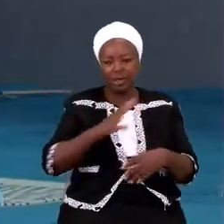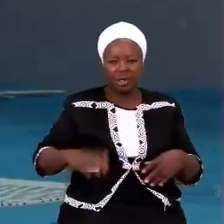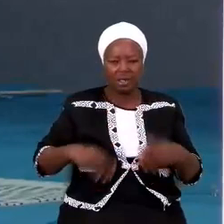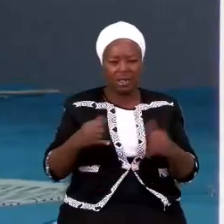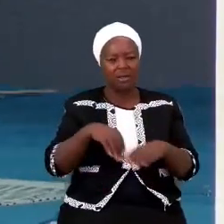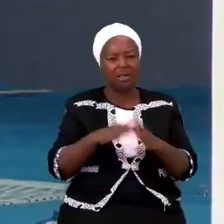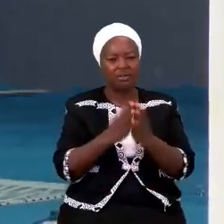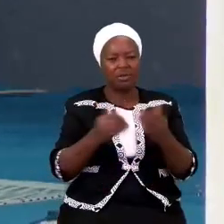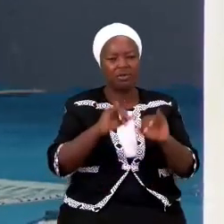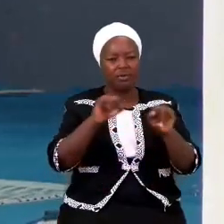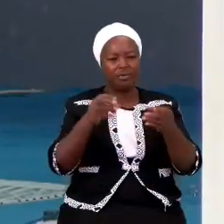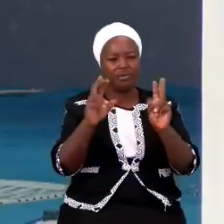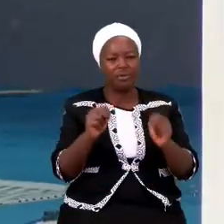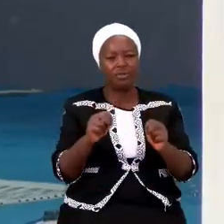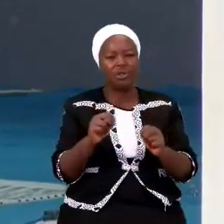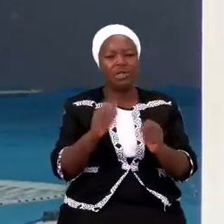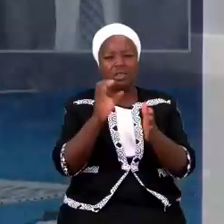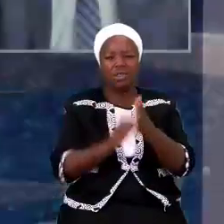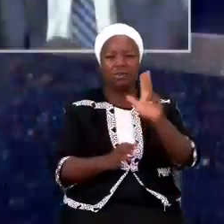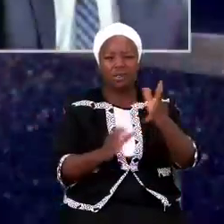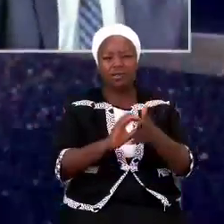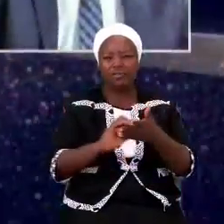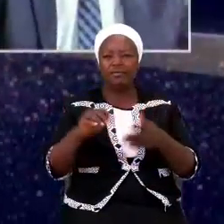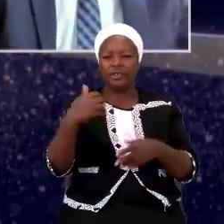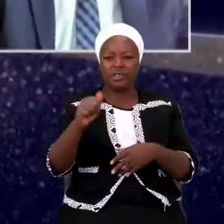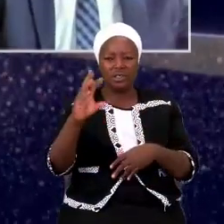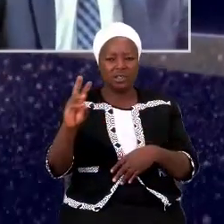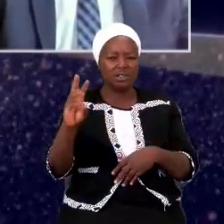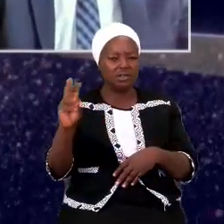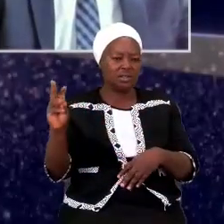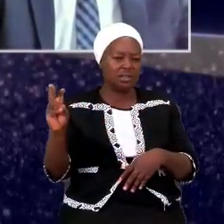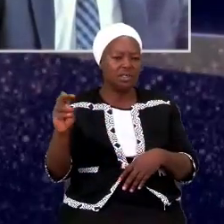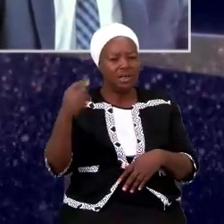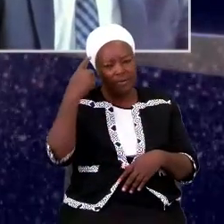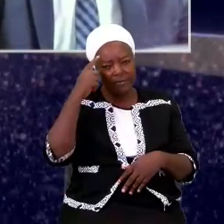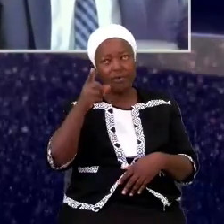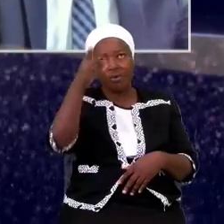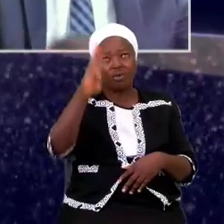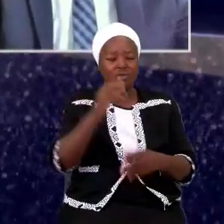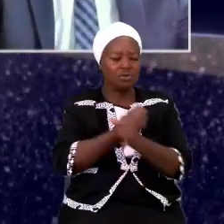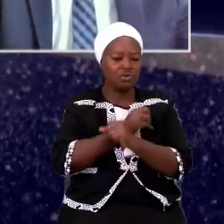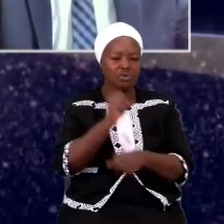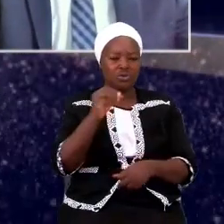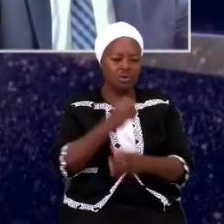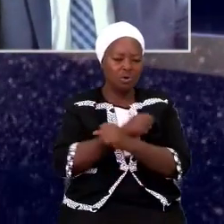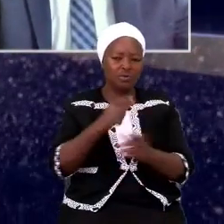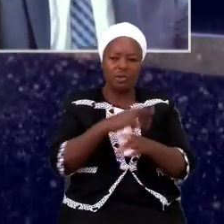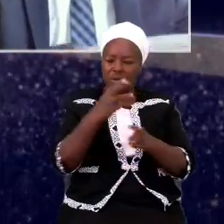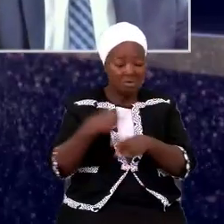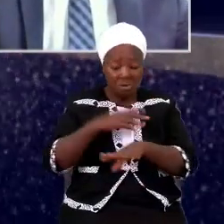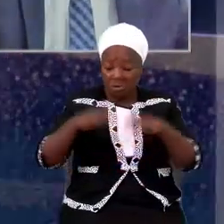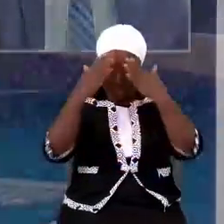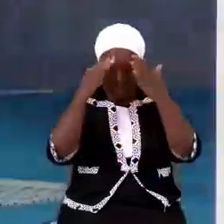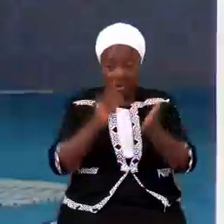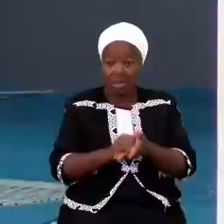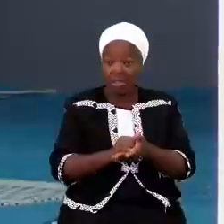the world. We didn't know that. Nicodemus didn't know that. All those Jews didn't know that. Religious people didn't know